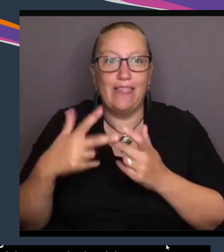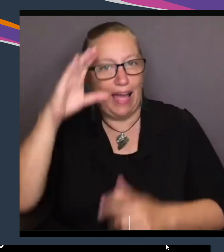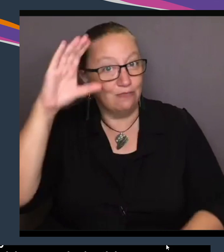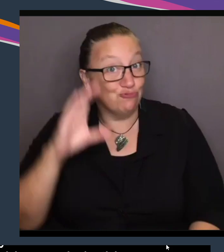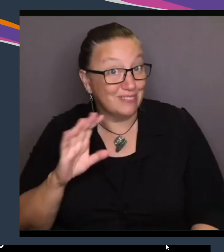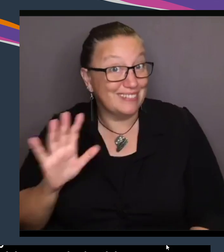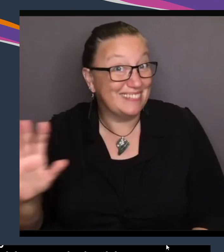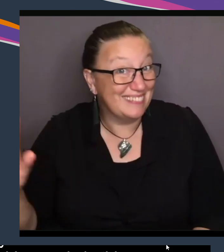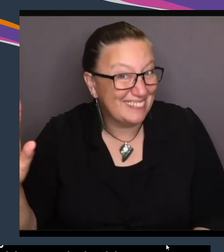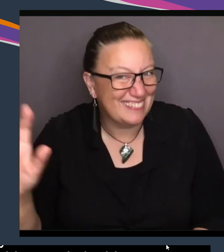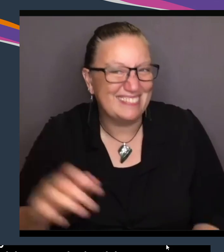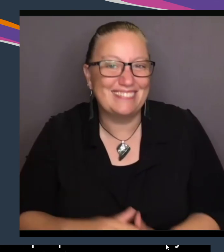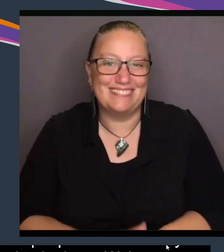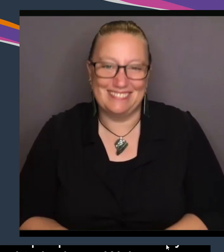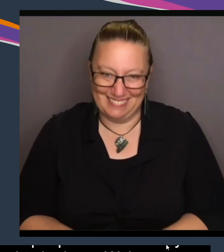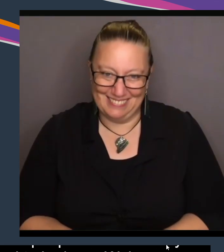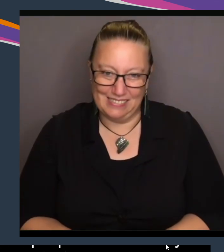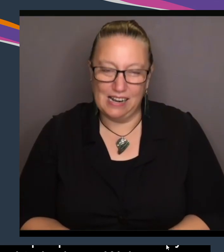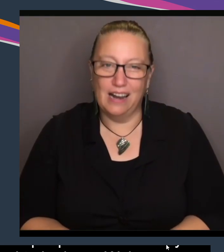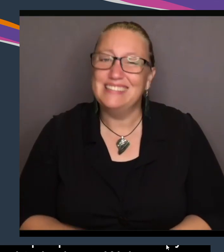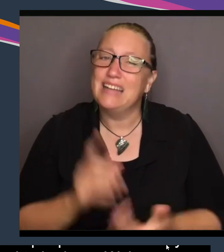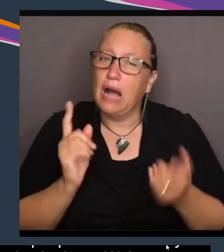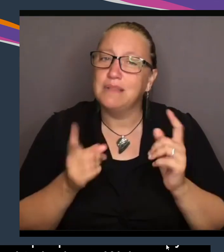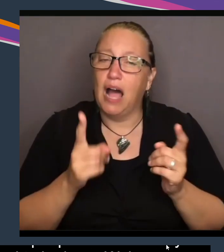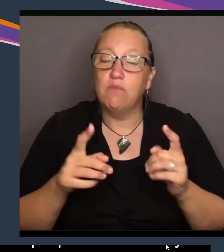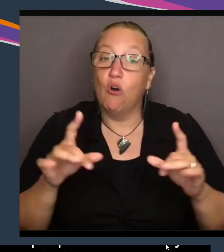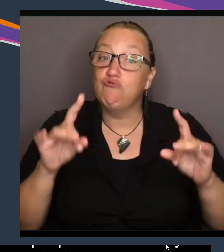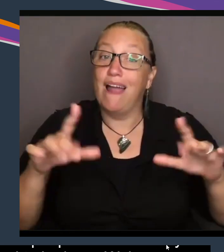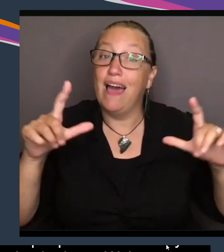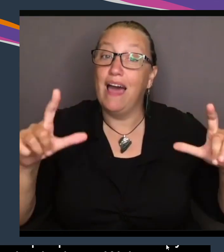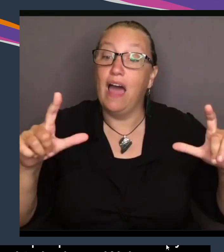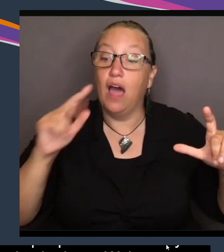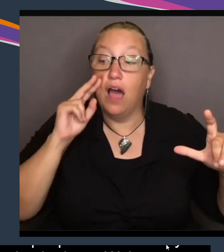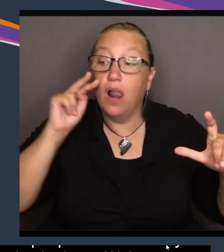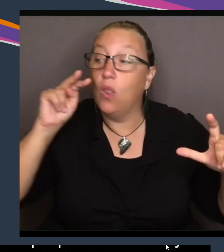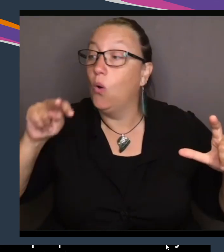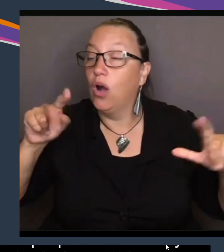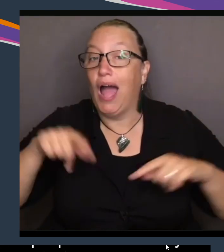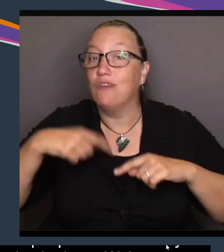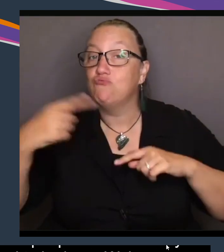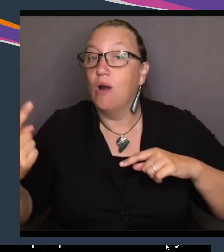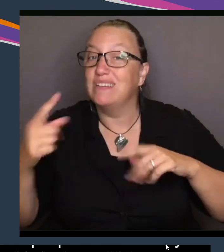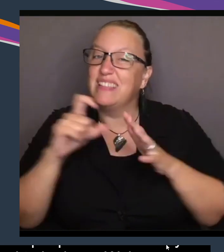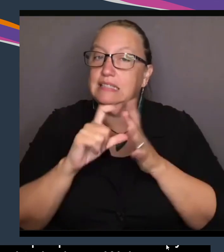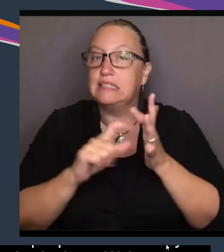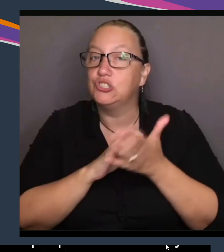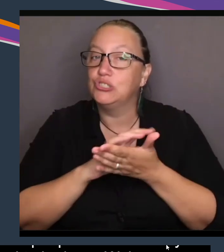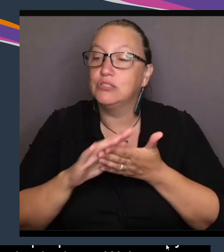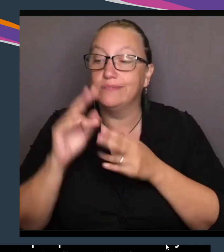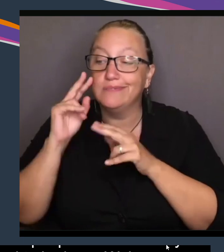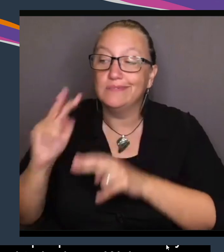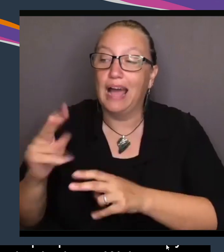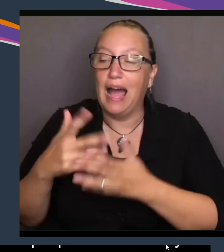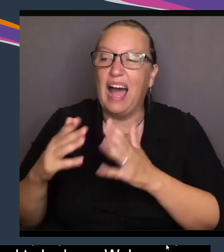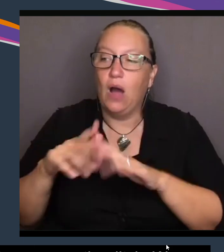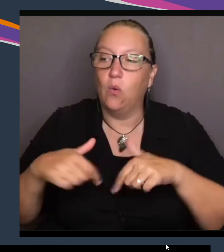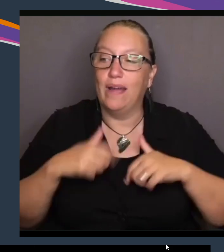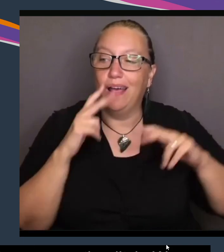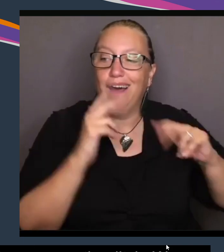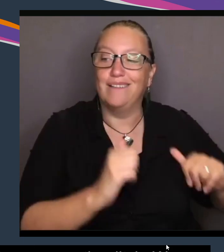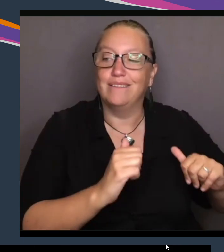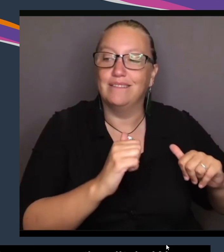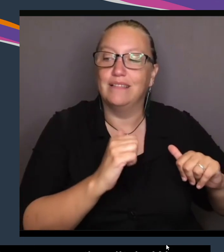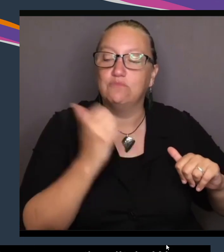We need to look across the ditch on how we treat our Indigenous people. When I go to New Zealand, I'm treated like